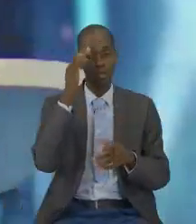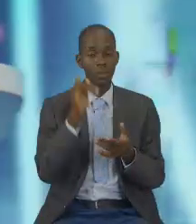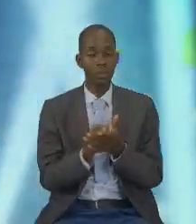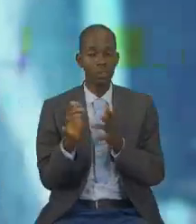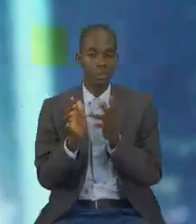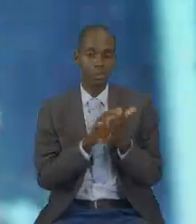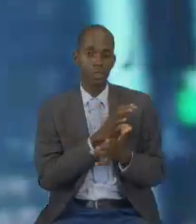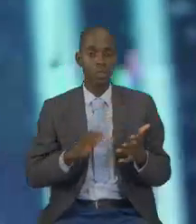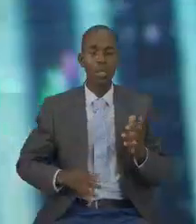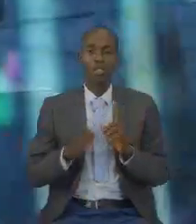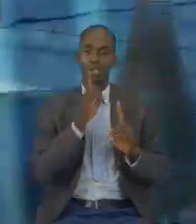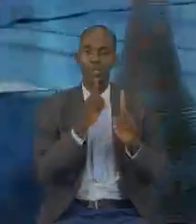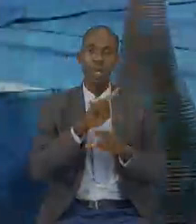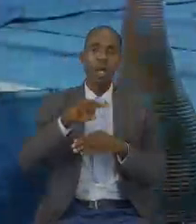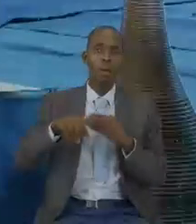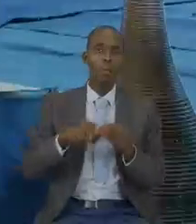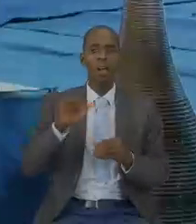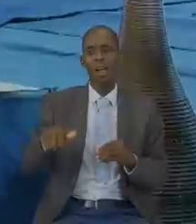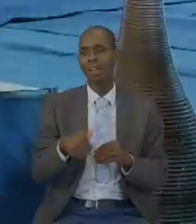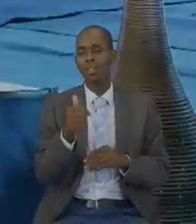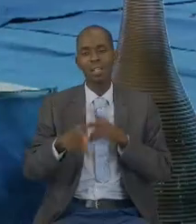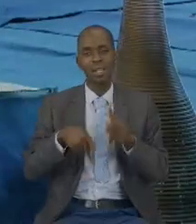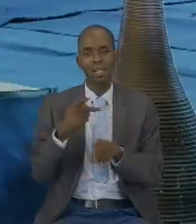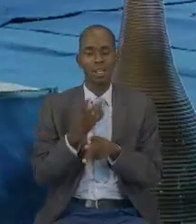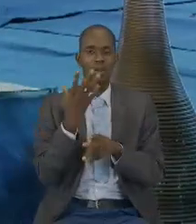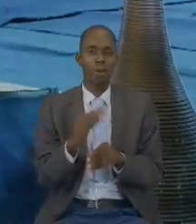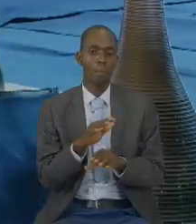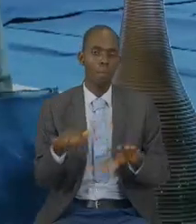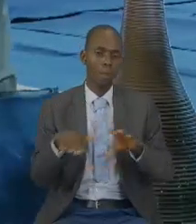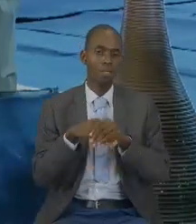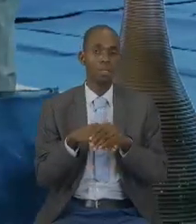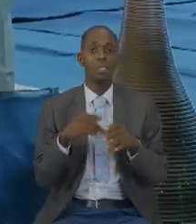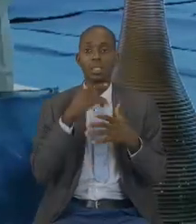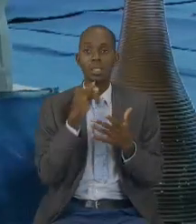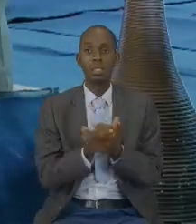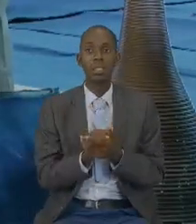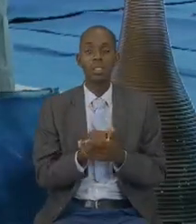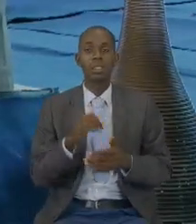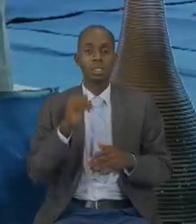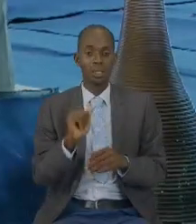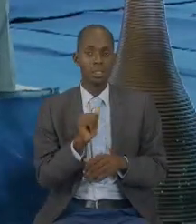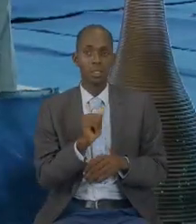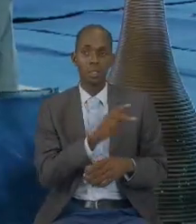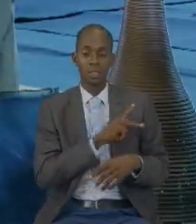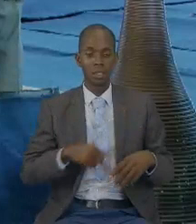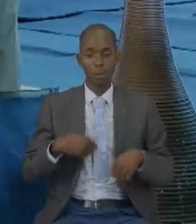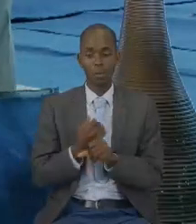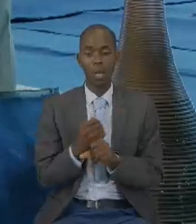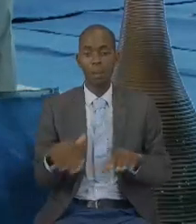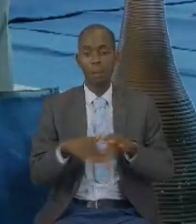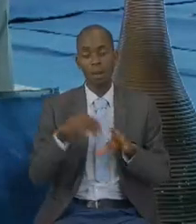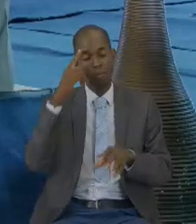Christ spoke about another kind of marriage. He said a king made marriage for his son